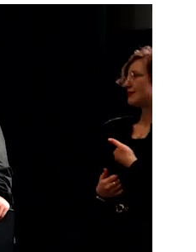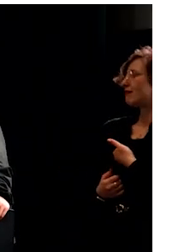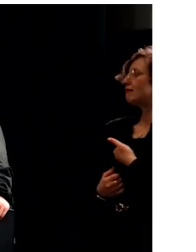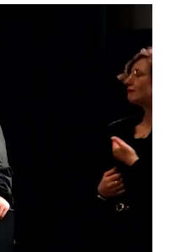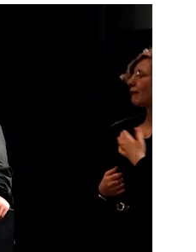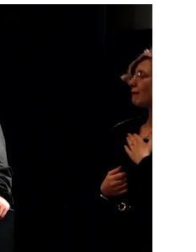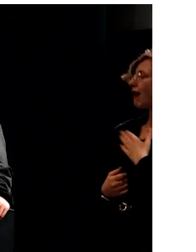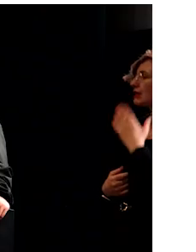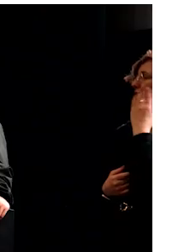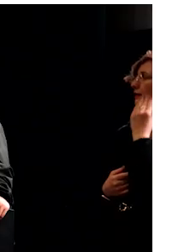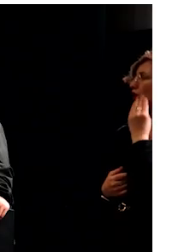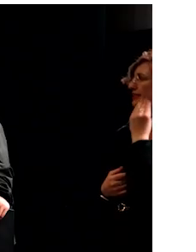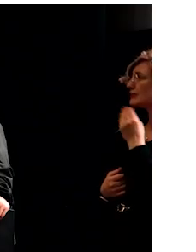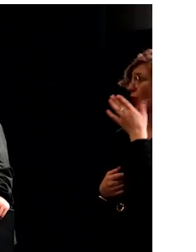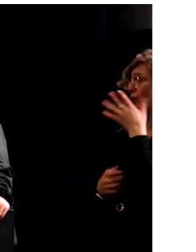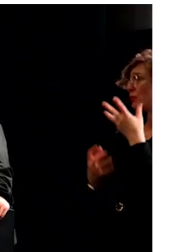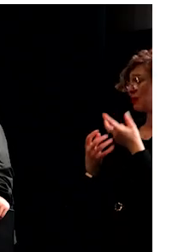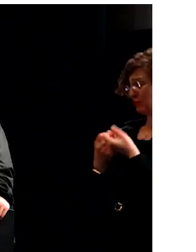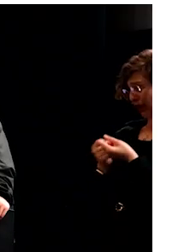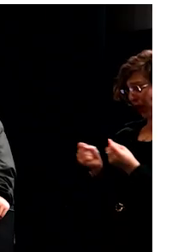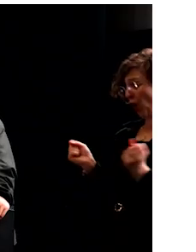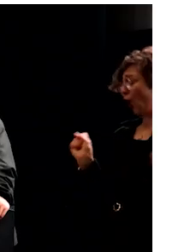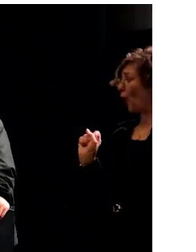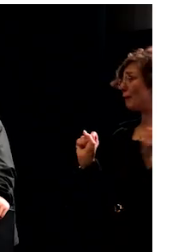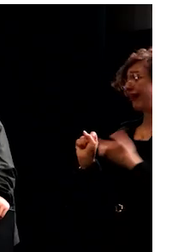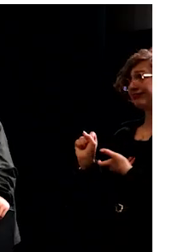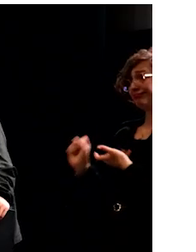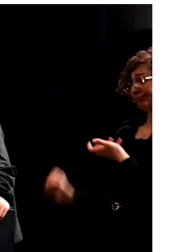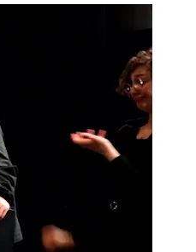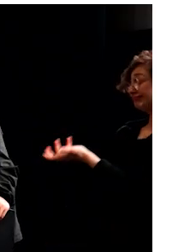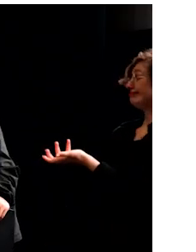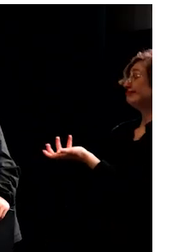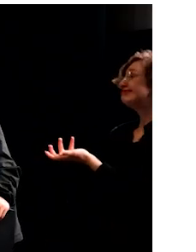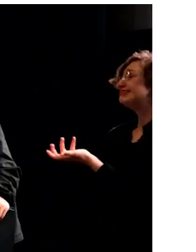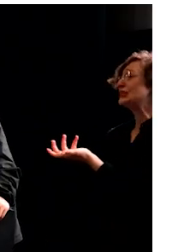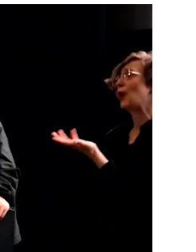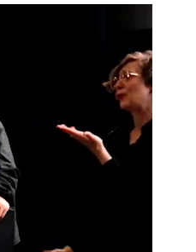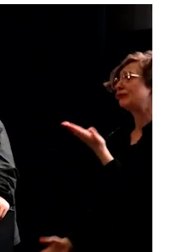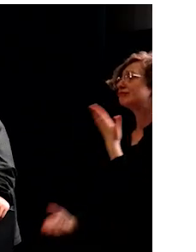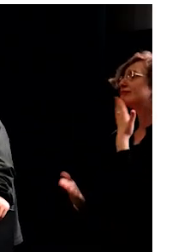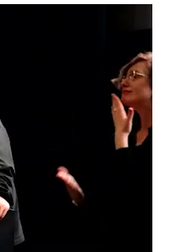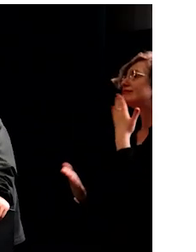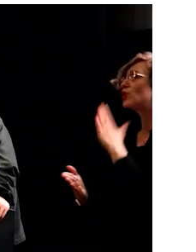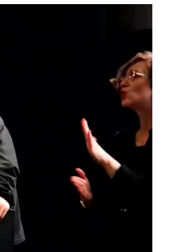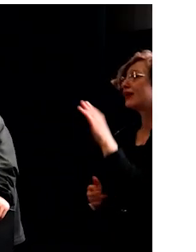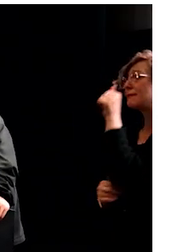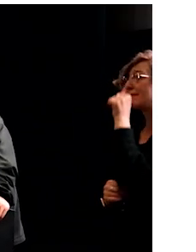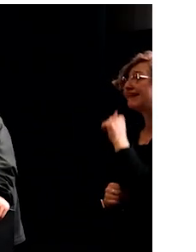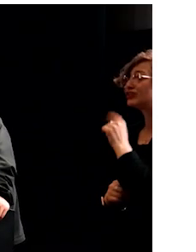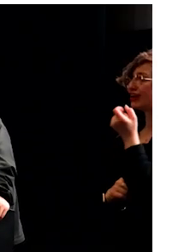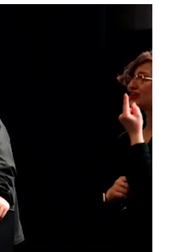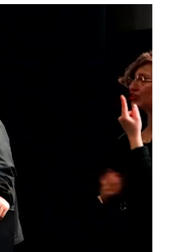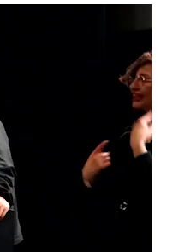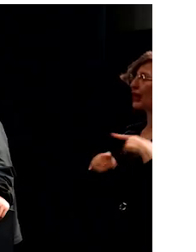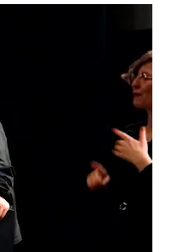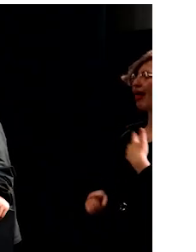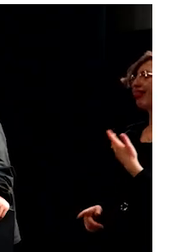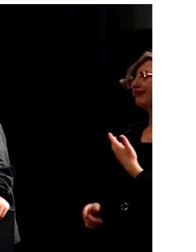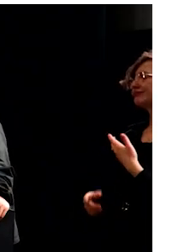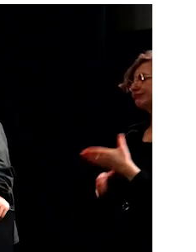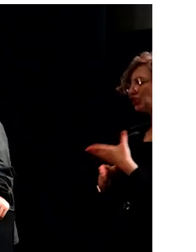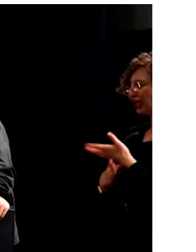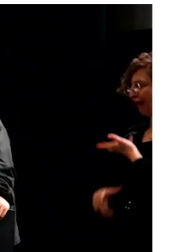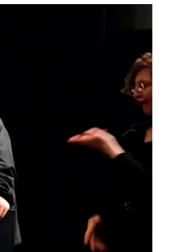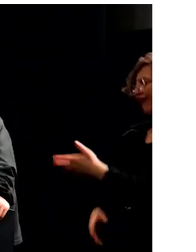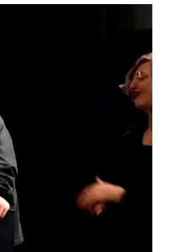to be pretty open and vulnerable, so I appreciate your patience and understanding as I share. So, we're